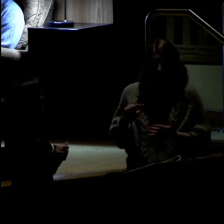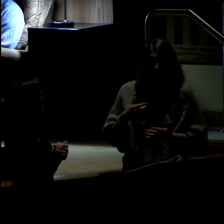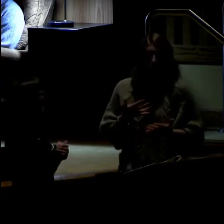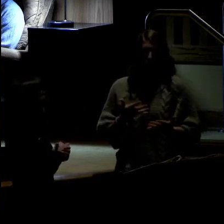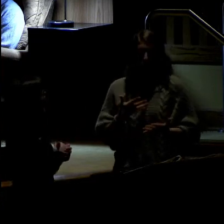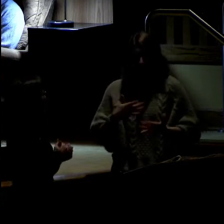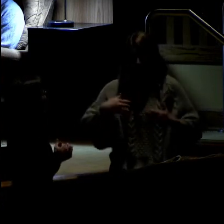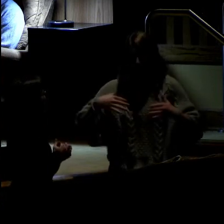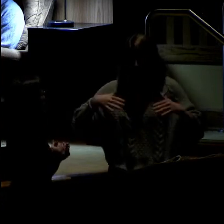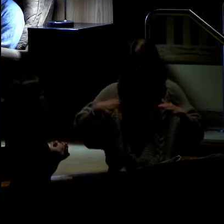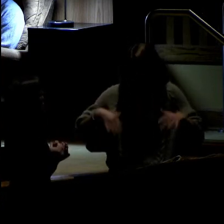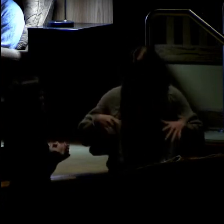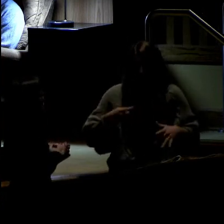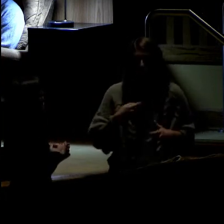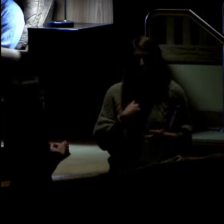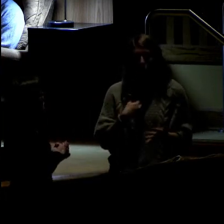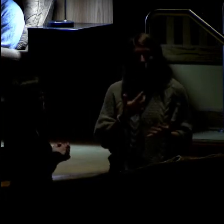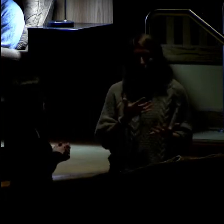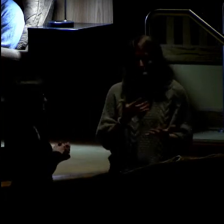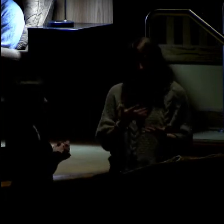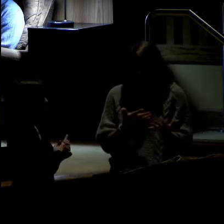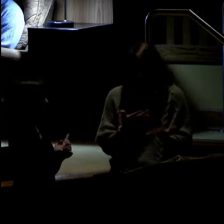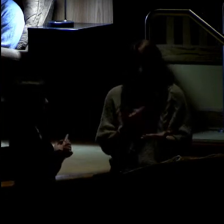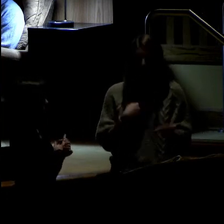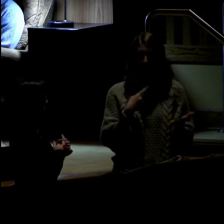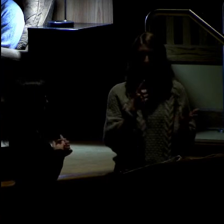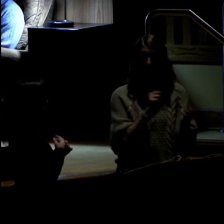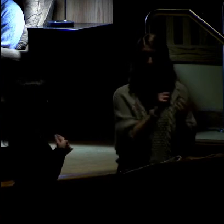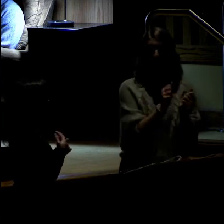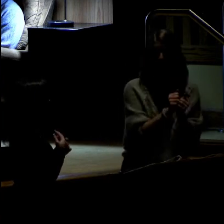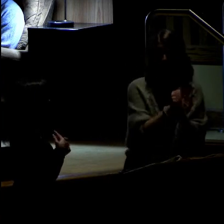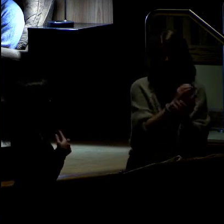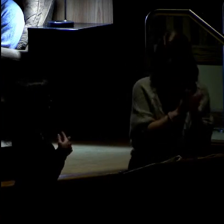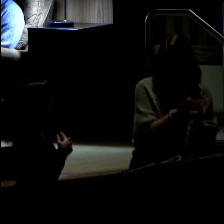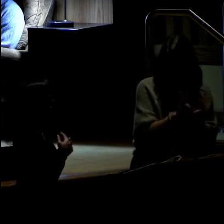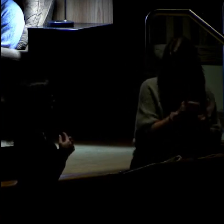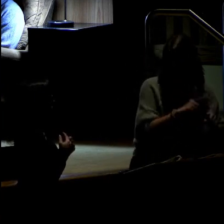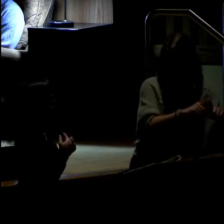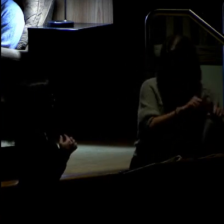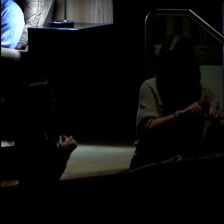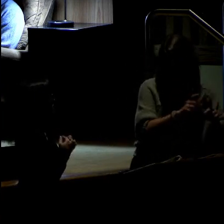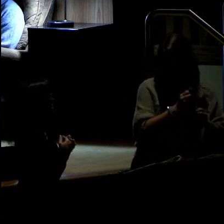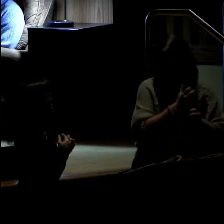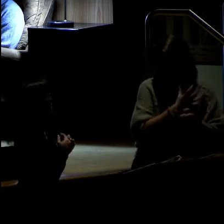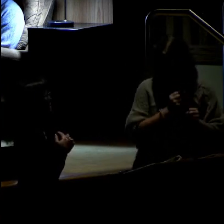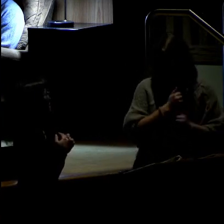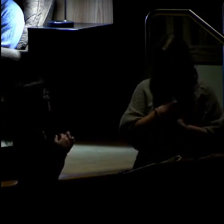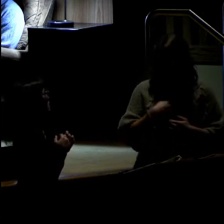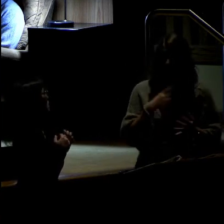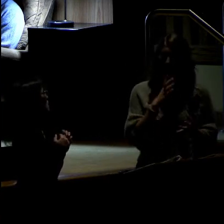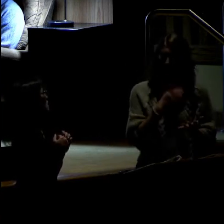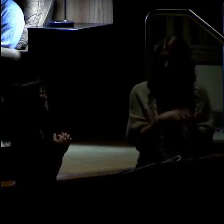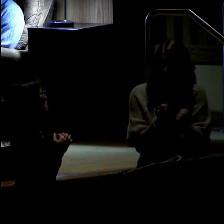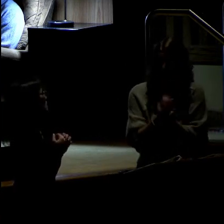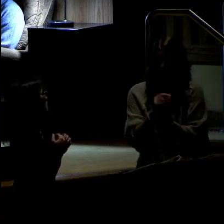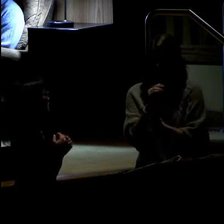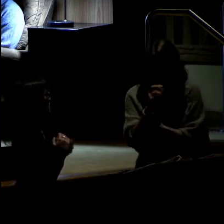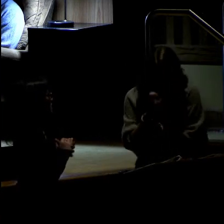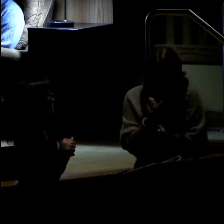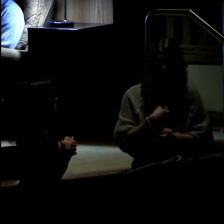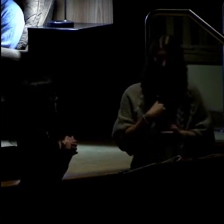Not quite yet, actually. I met with the folks at the Salvation Army and I talked with the deacons,